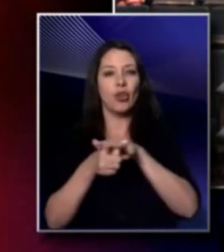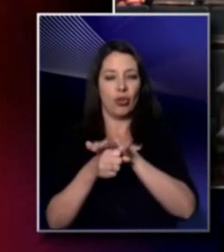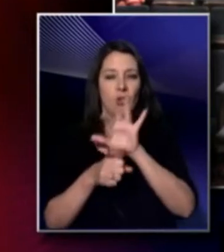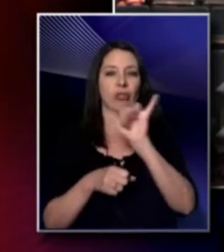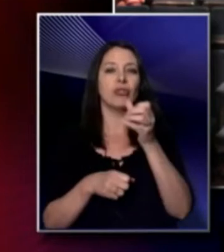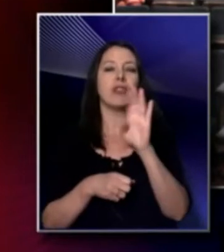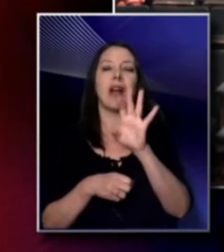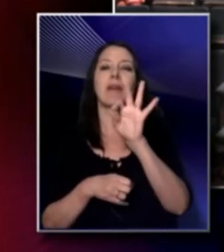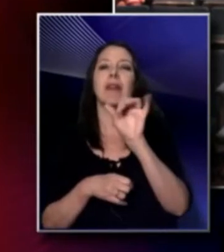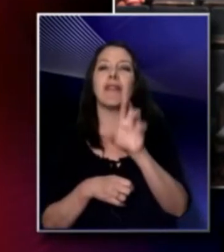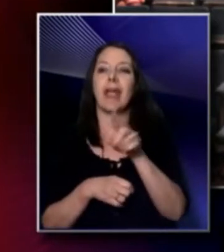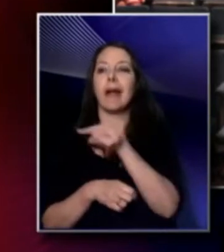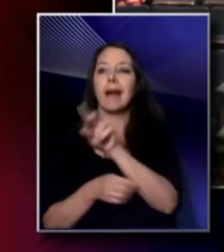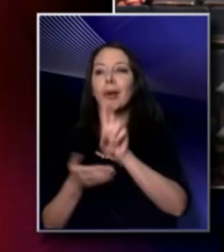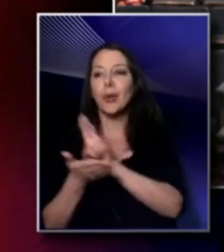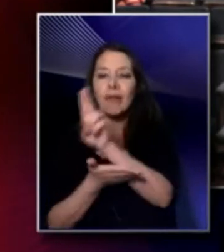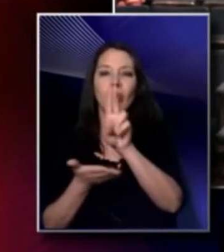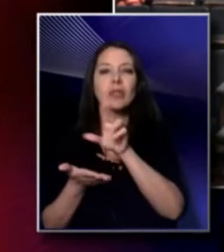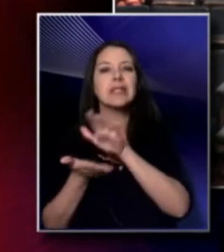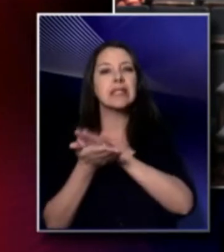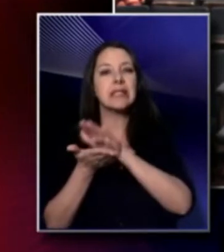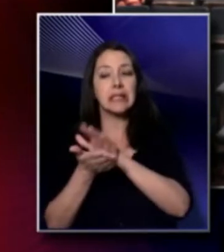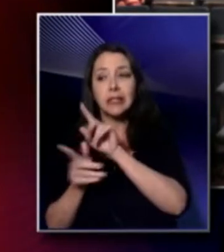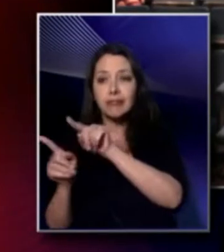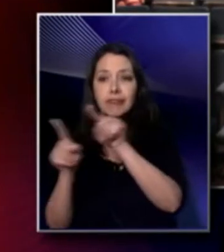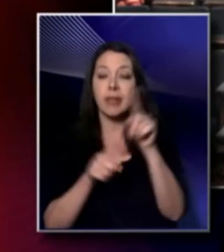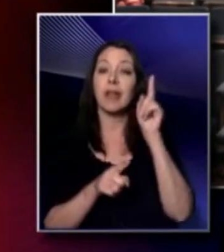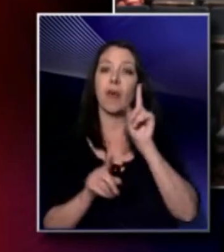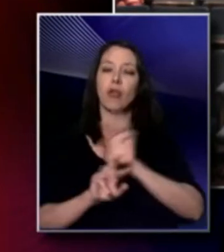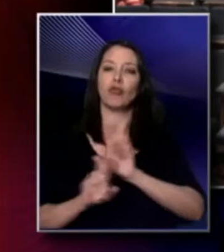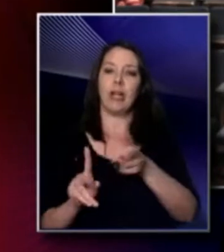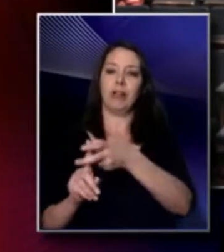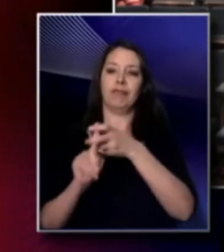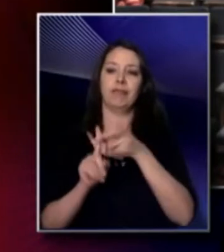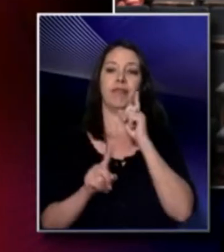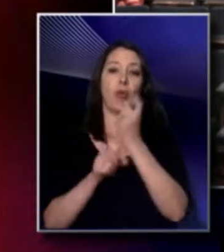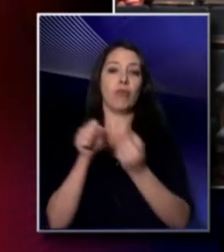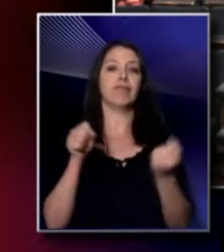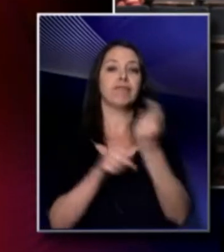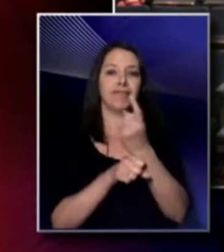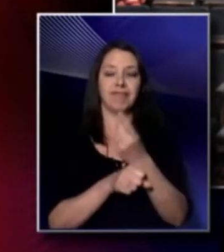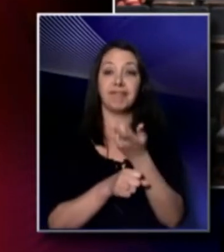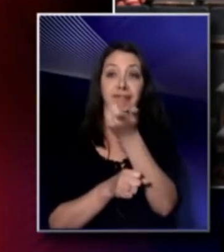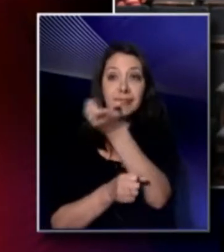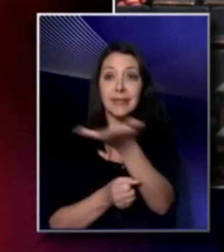and so we're geared up for a year of recruiting. Do you have any questions?